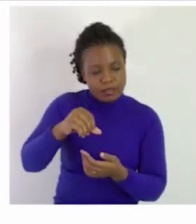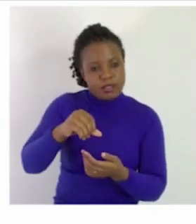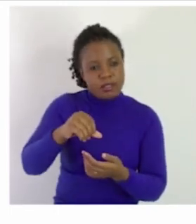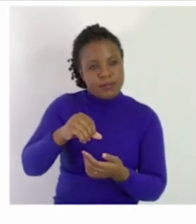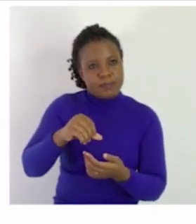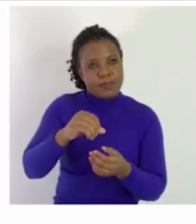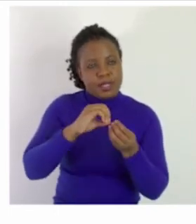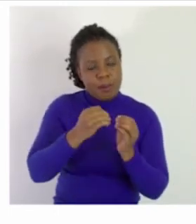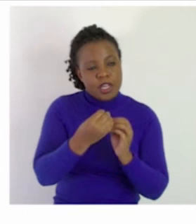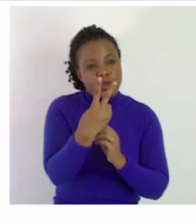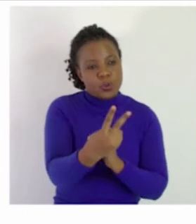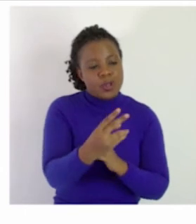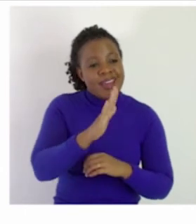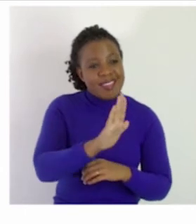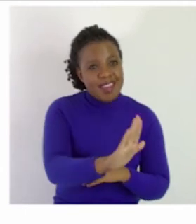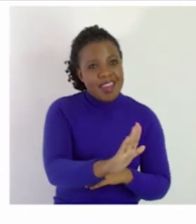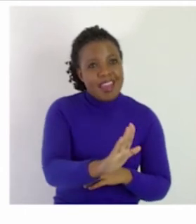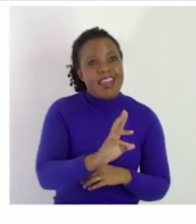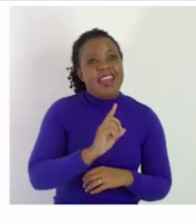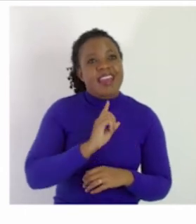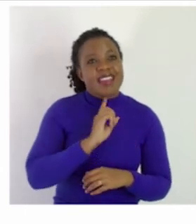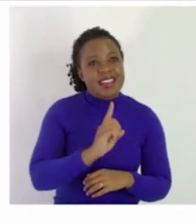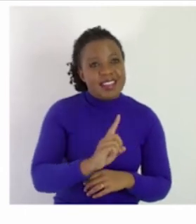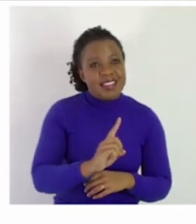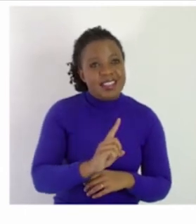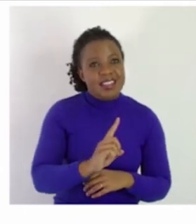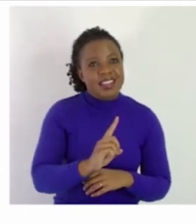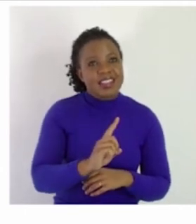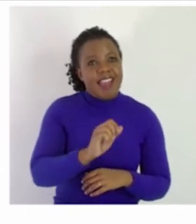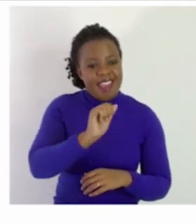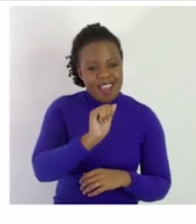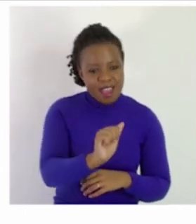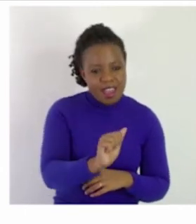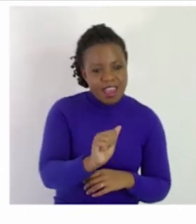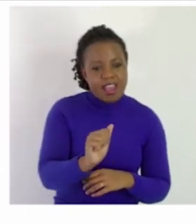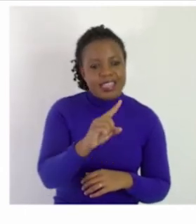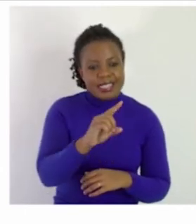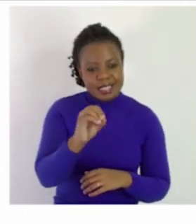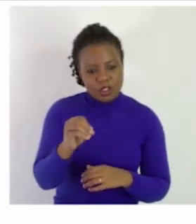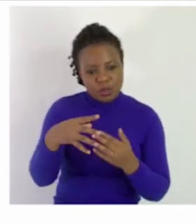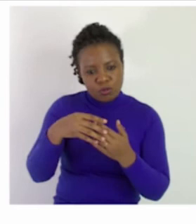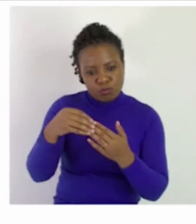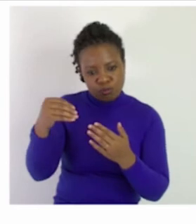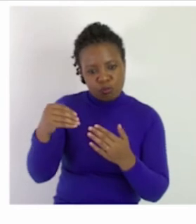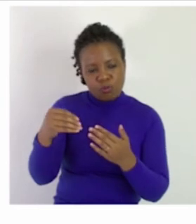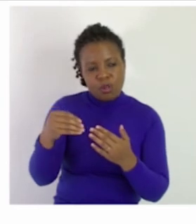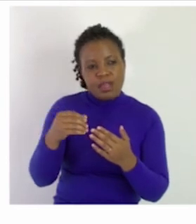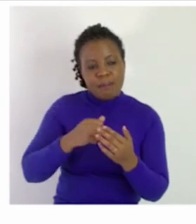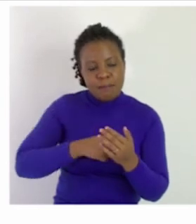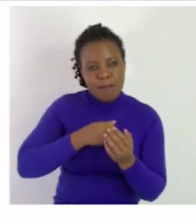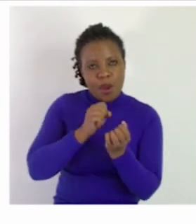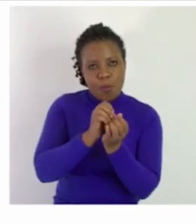Number 2 says, there is a $10 note in my